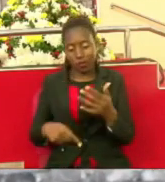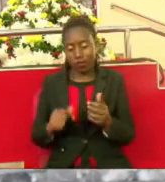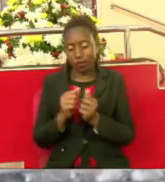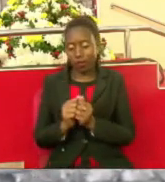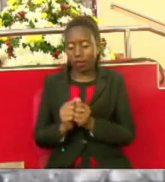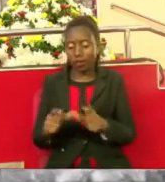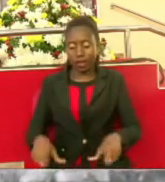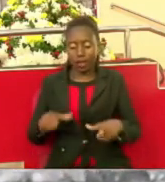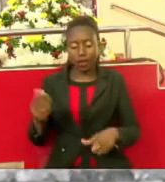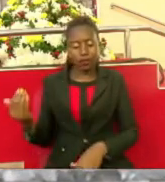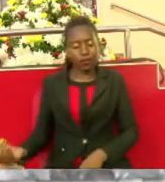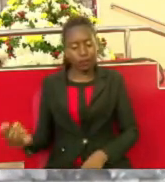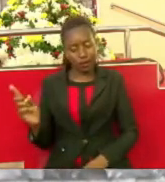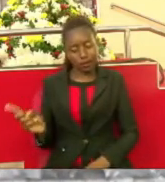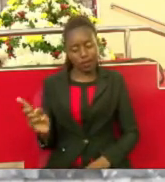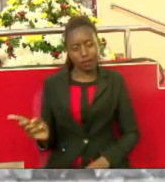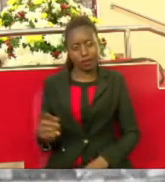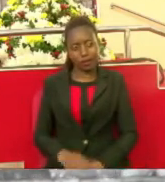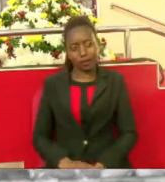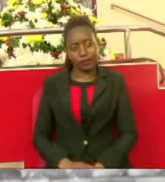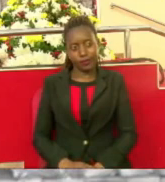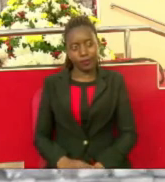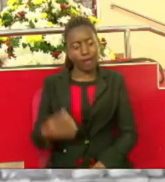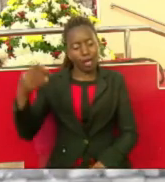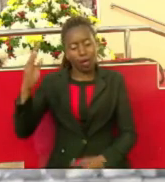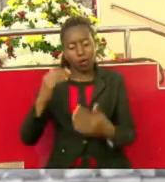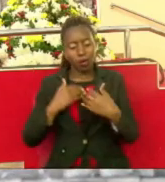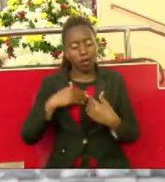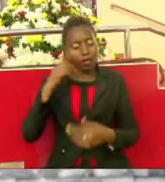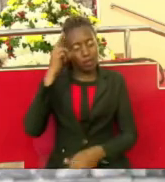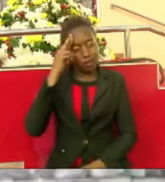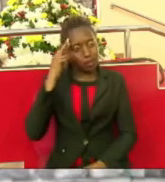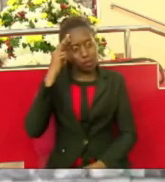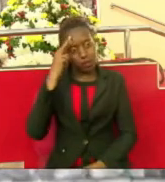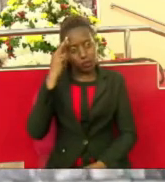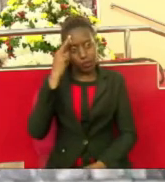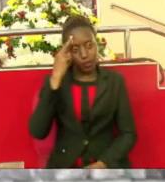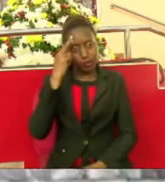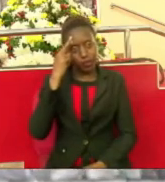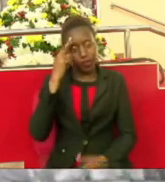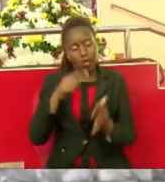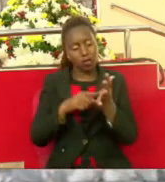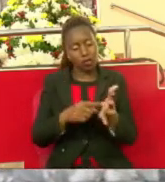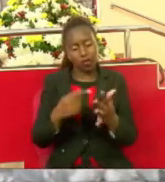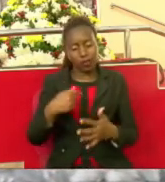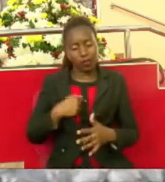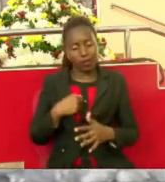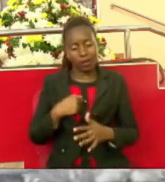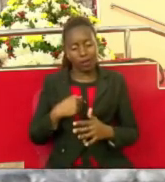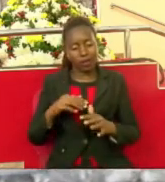God, you must have placed them in my hands for a reason. Mungu lazima umeweka katika mikono yangu kwa sababu. Show me how to help them. Niongoze